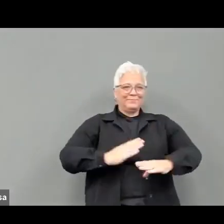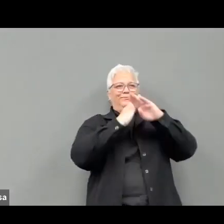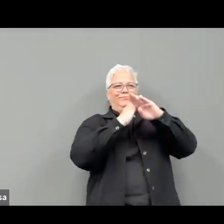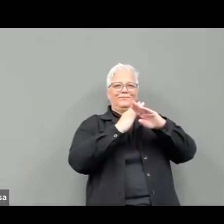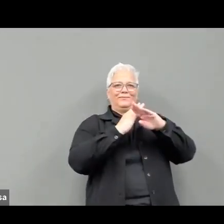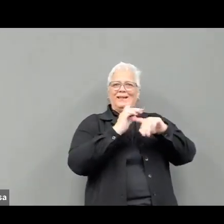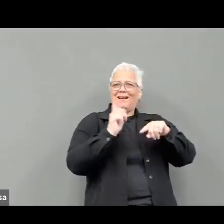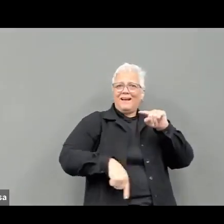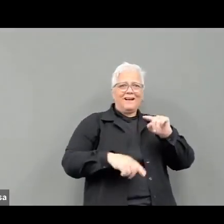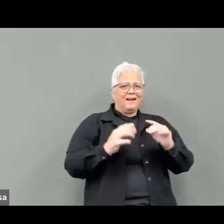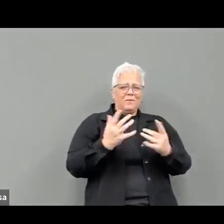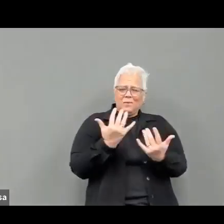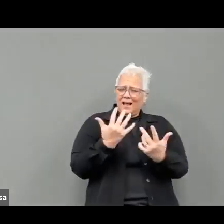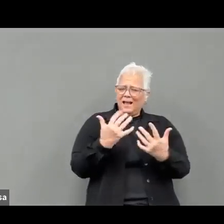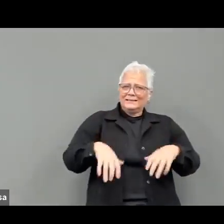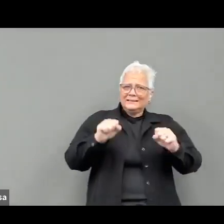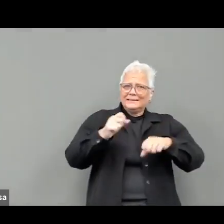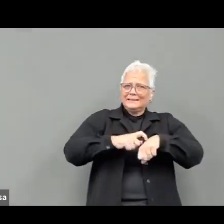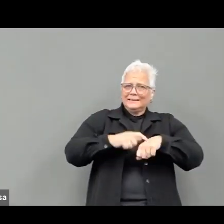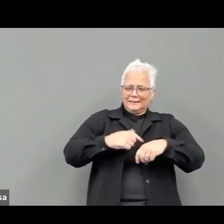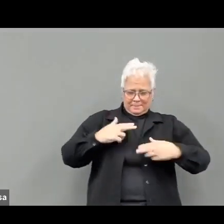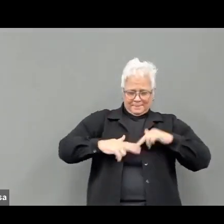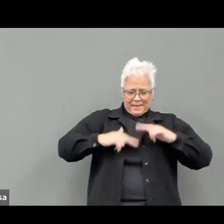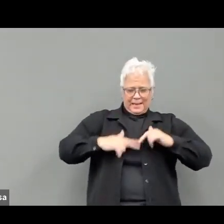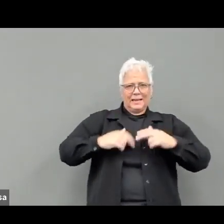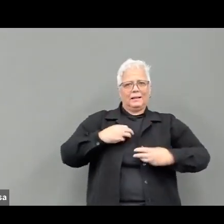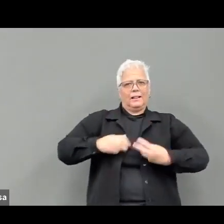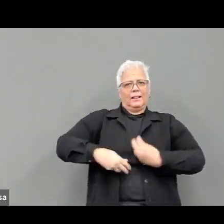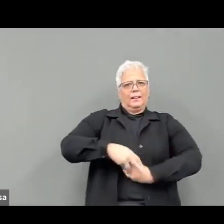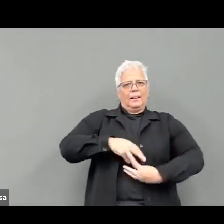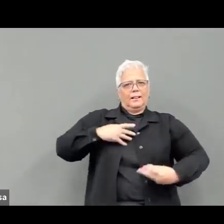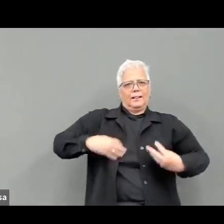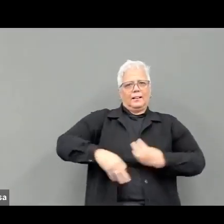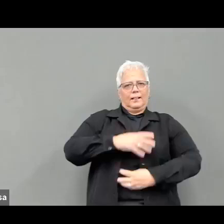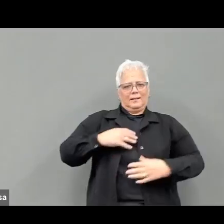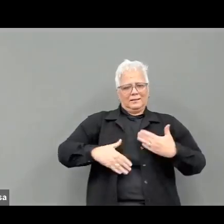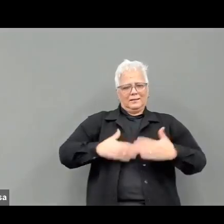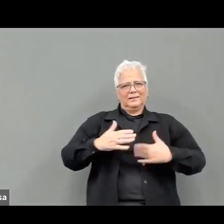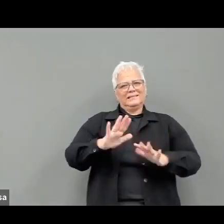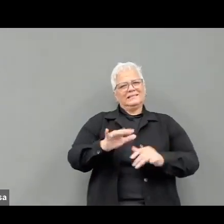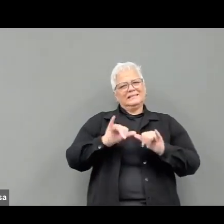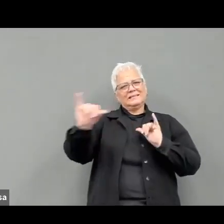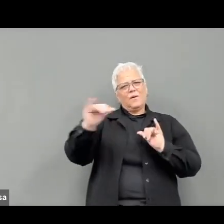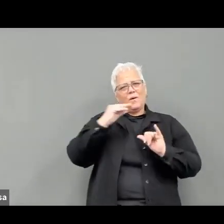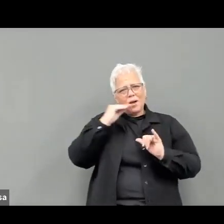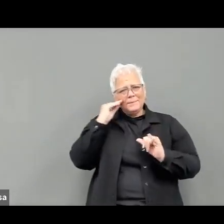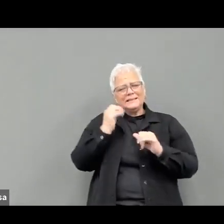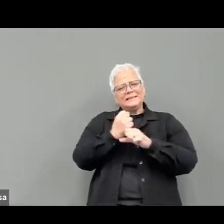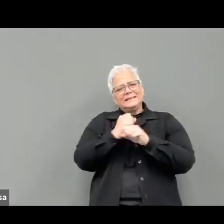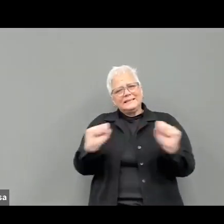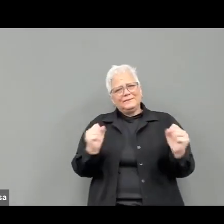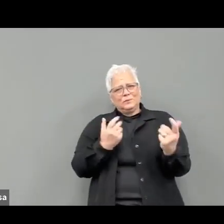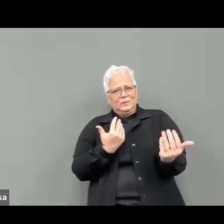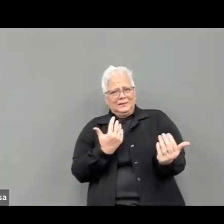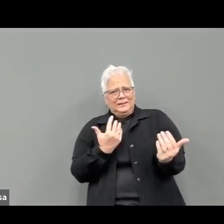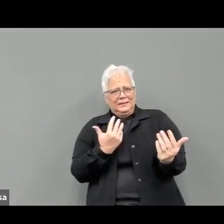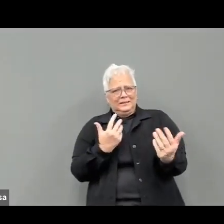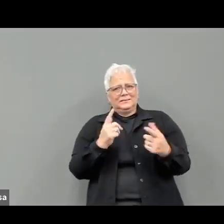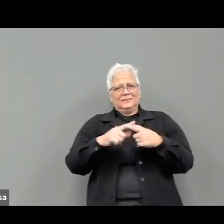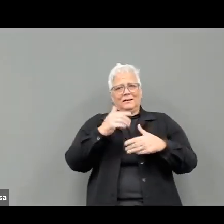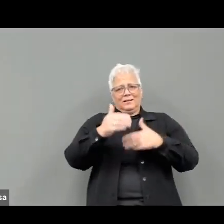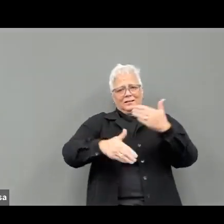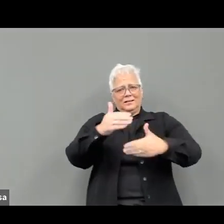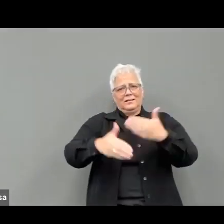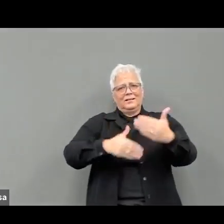way to enjoy Super Bowl Sunday is at home with those who reside in your household. Gathering with anyone who does not live in your household carries risk,